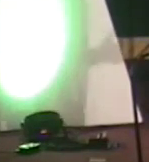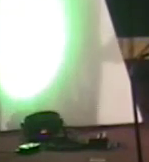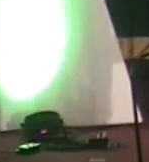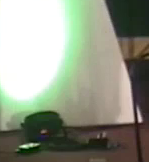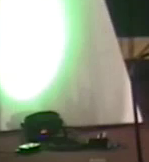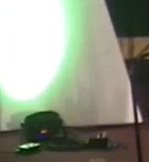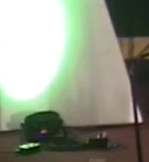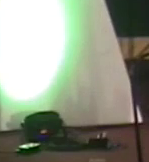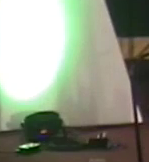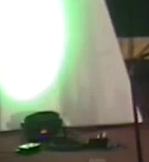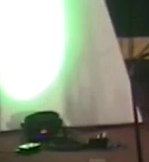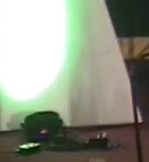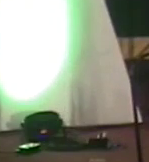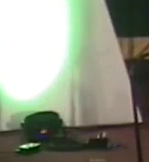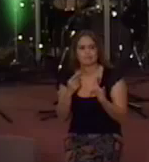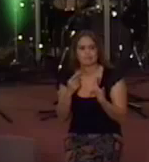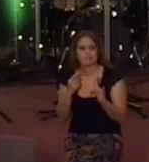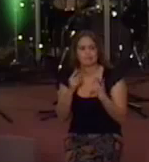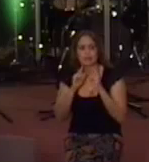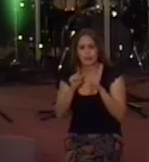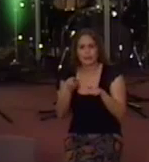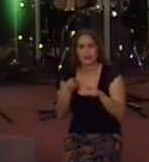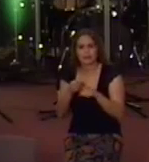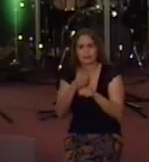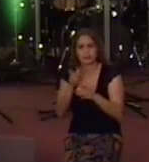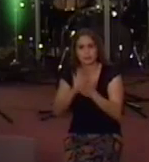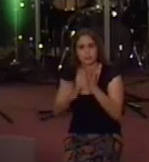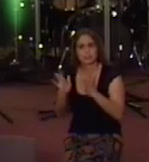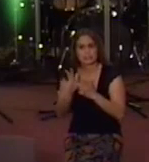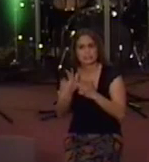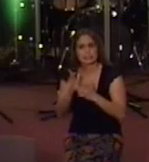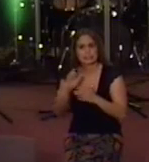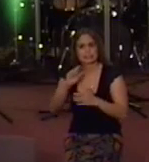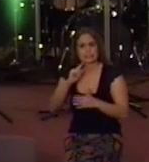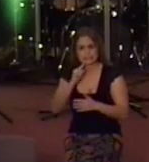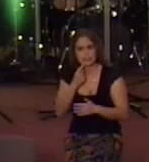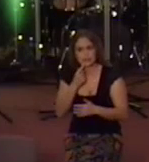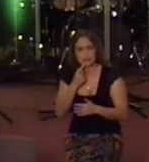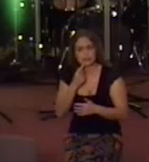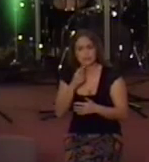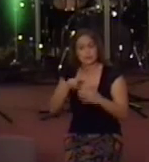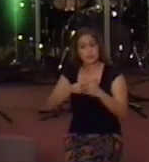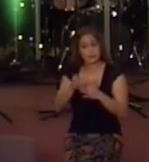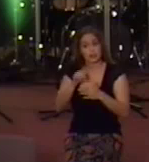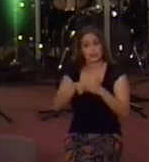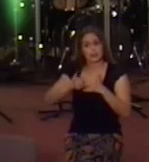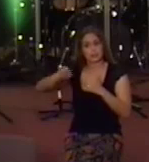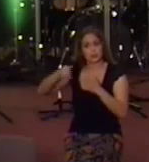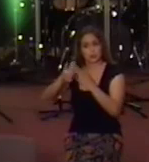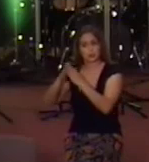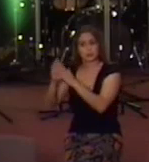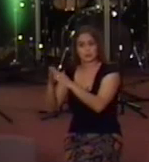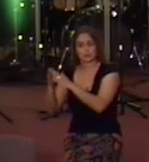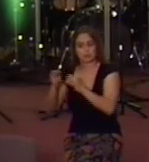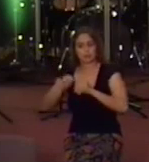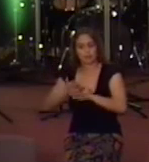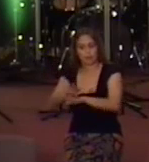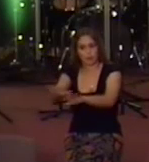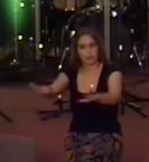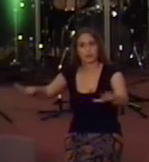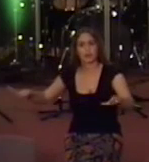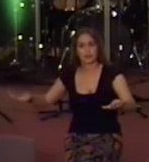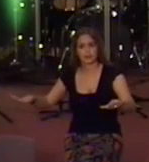very seriously. So they started in Jerusalem. Then they started to branch out, and they went